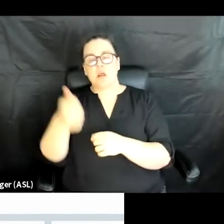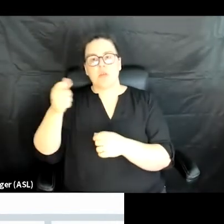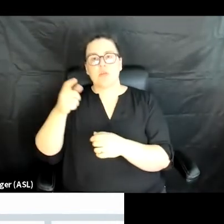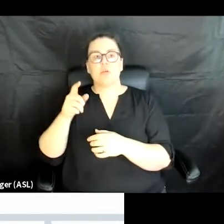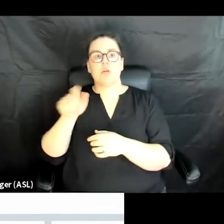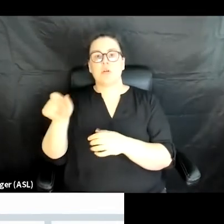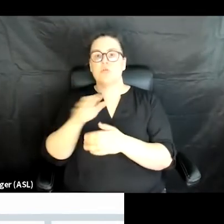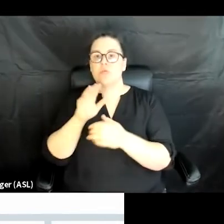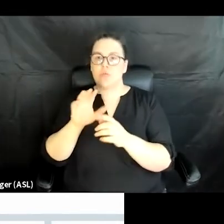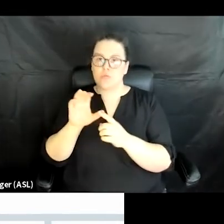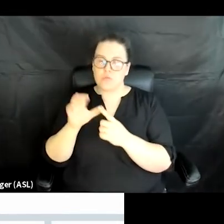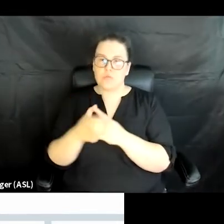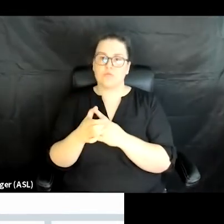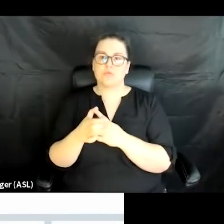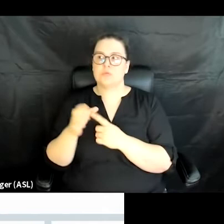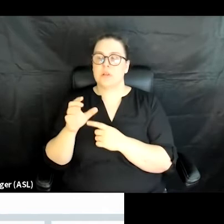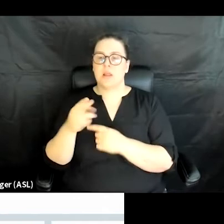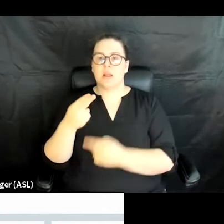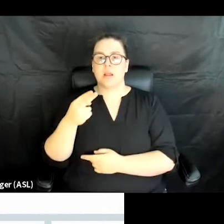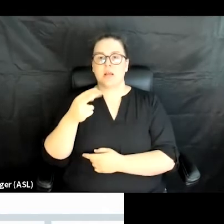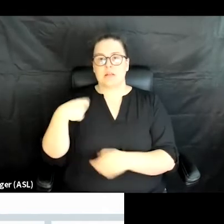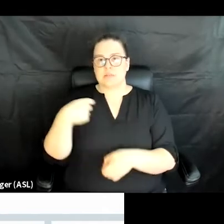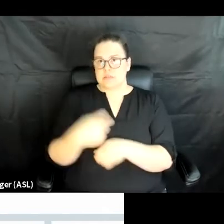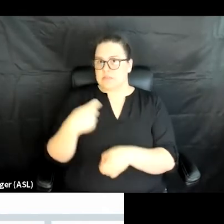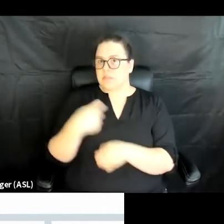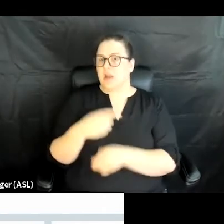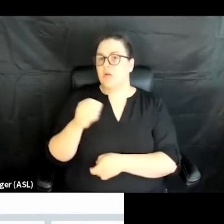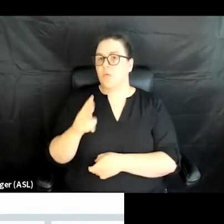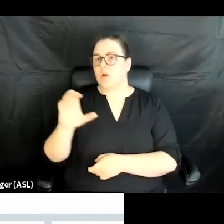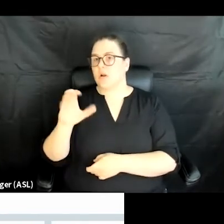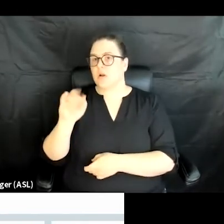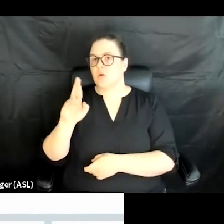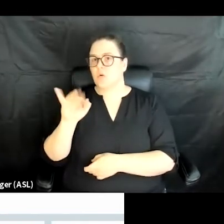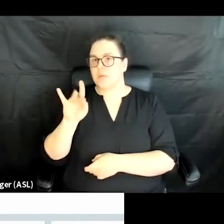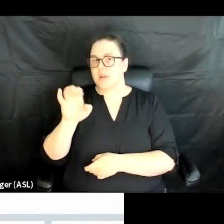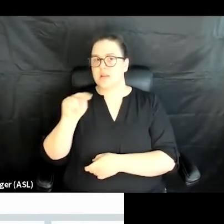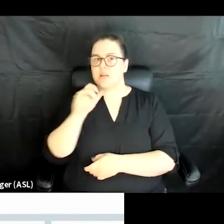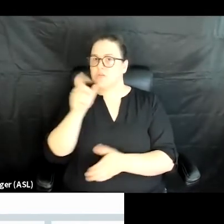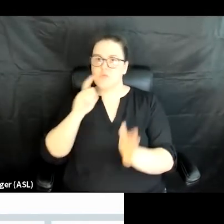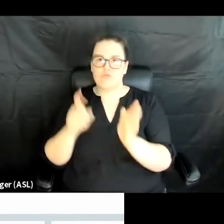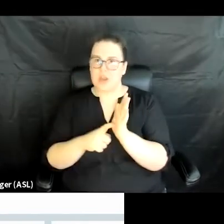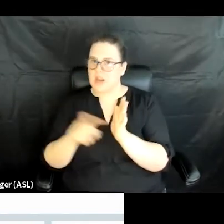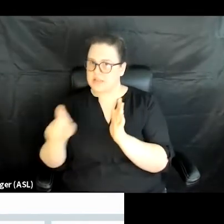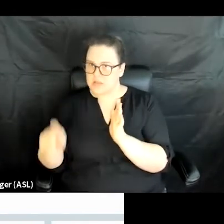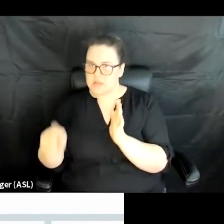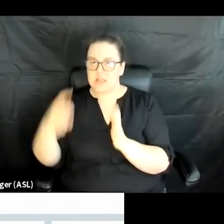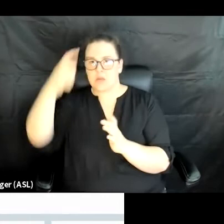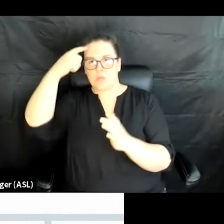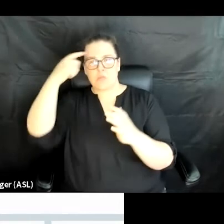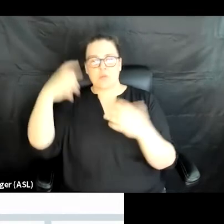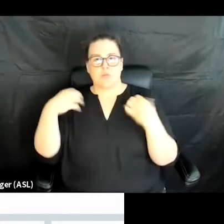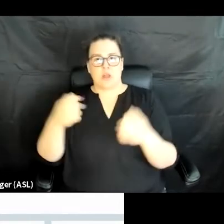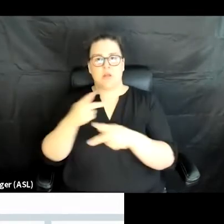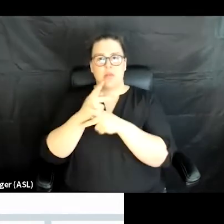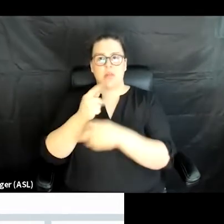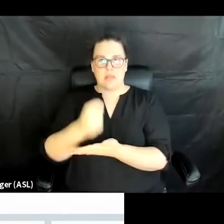in the Caribbean, they do not necessarily recognize the need for mental health therapy, or even the fact that, there is a problem with